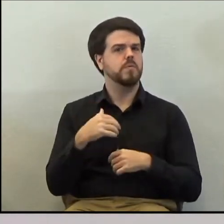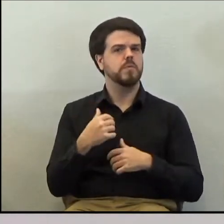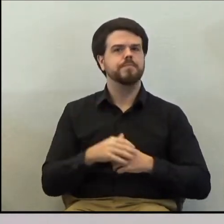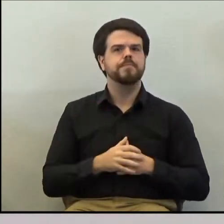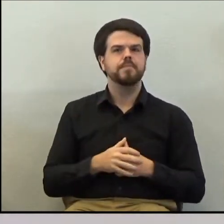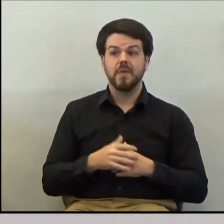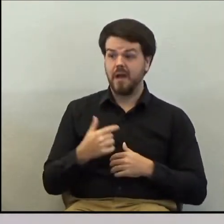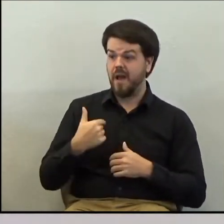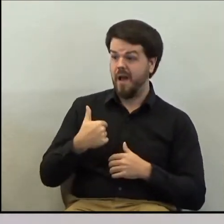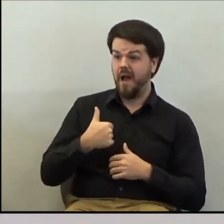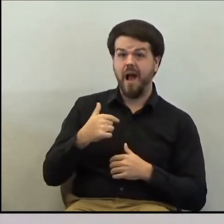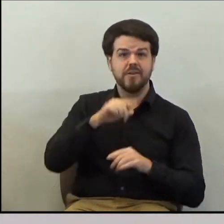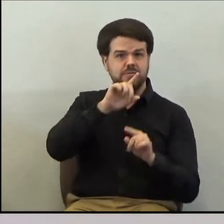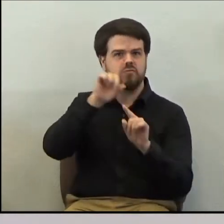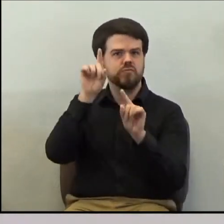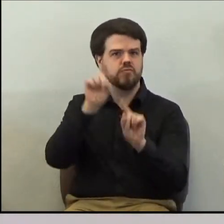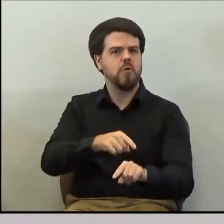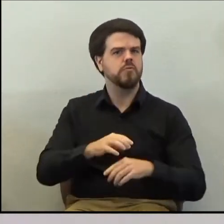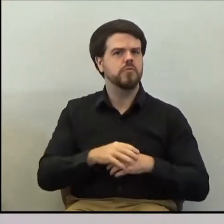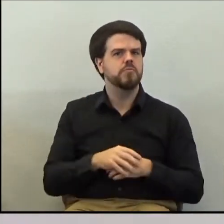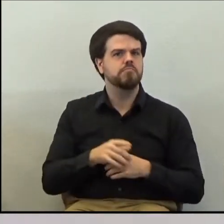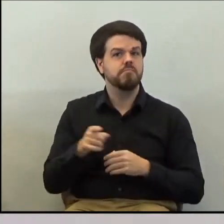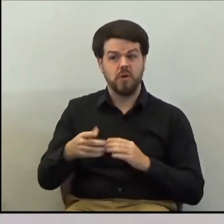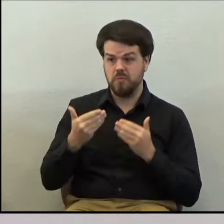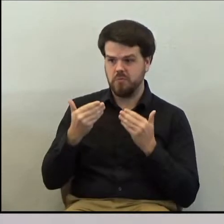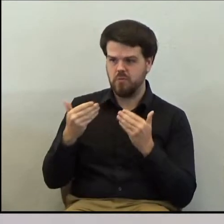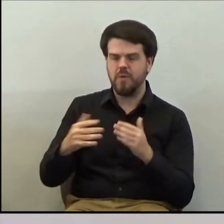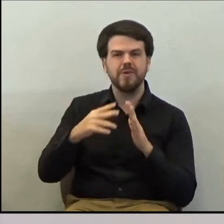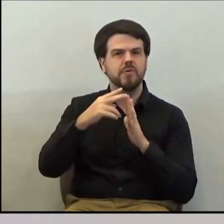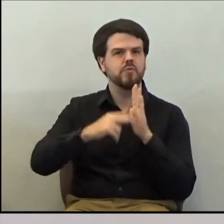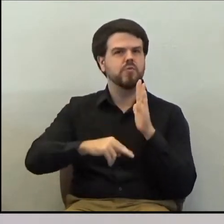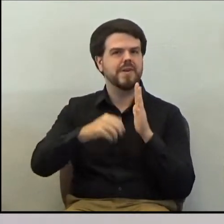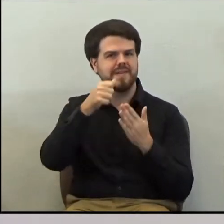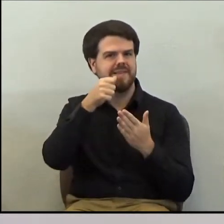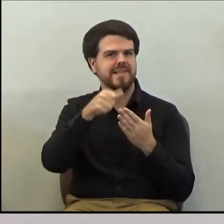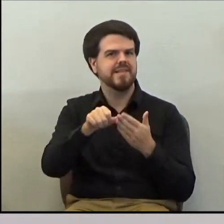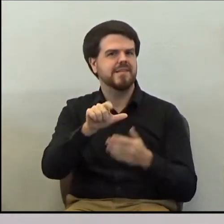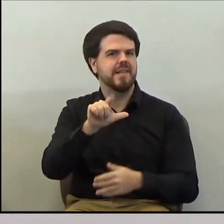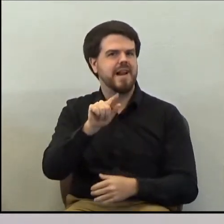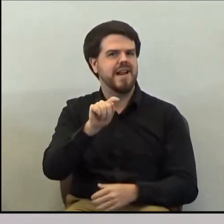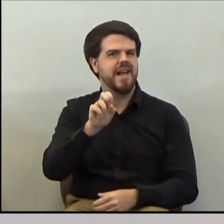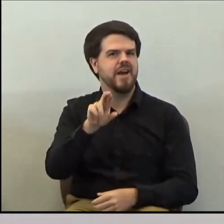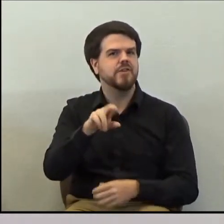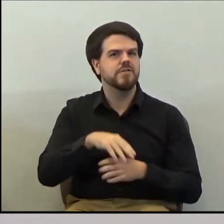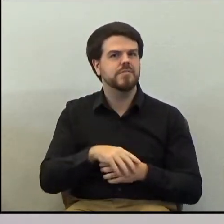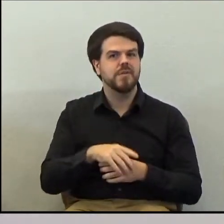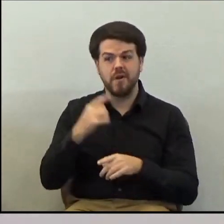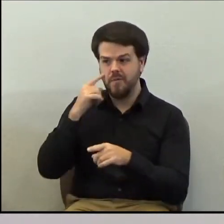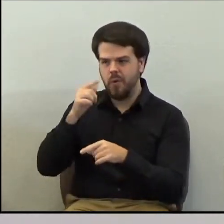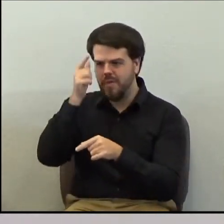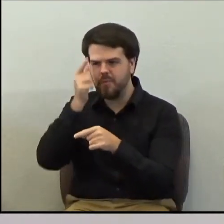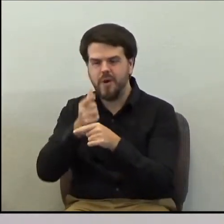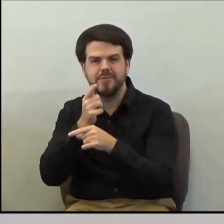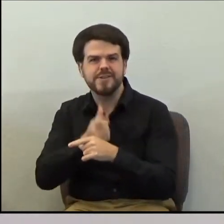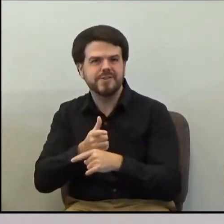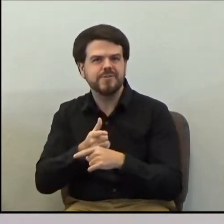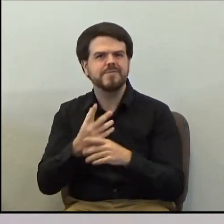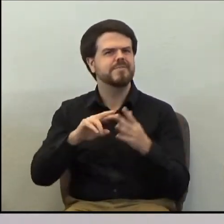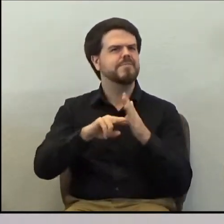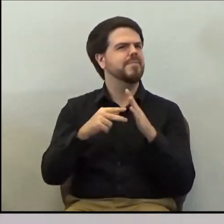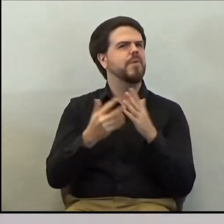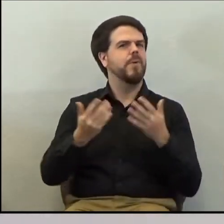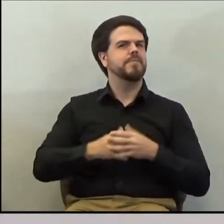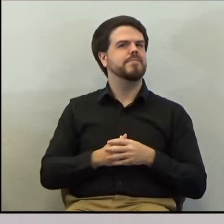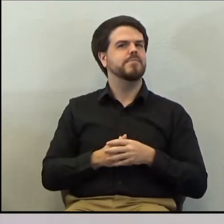I charge you. You have this letter read to the brothers and the sisters, the church.